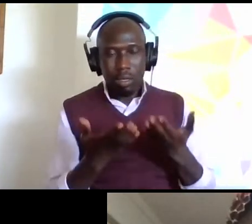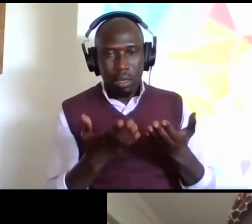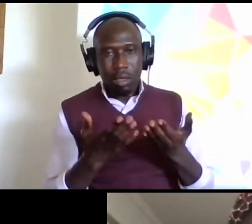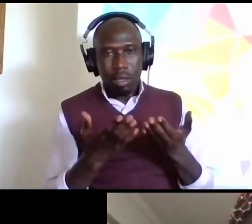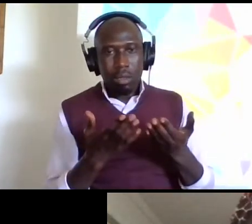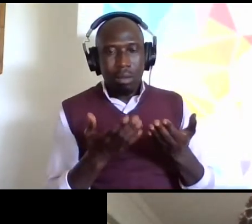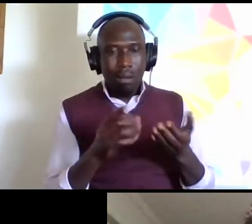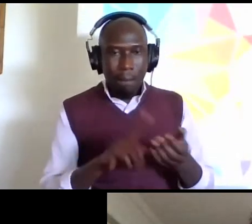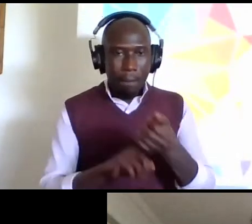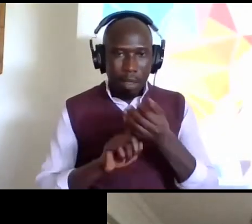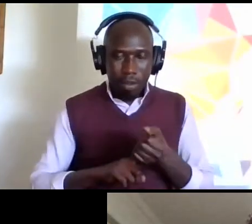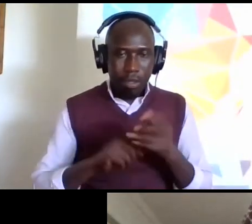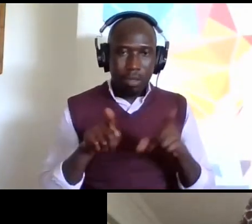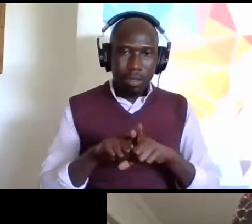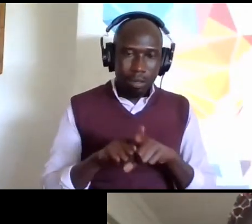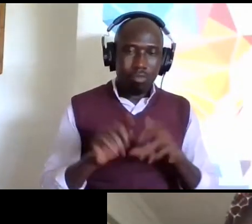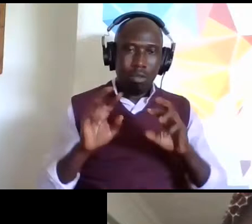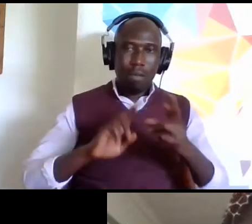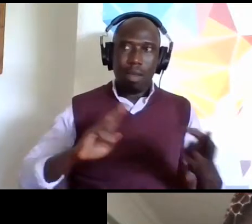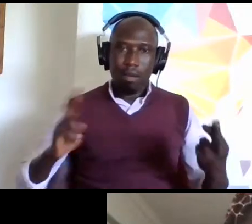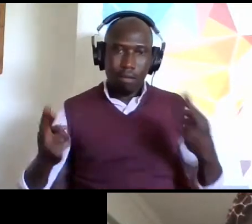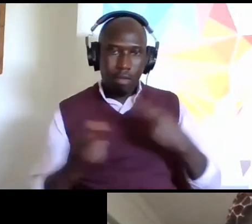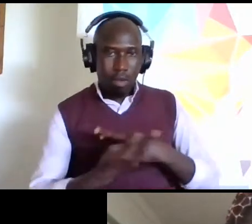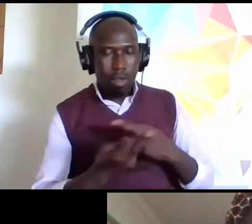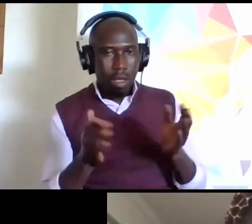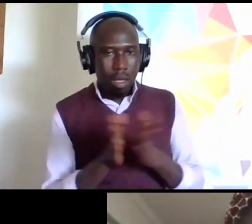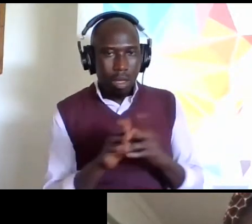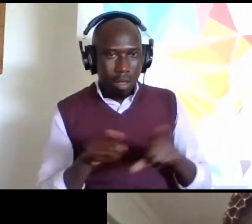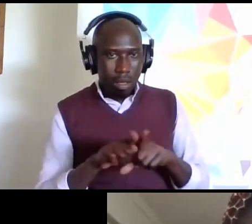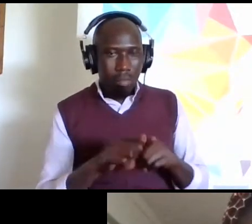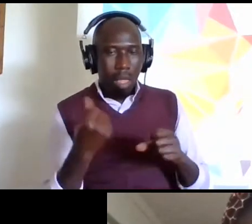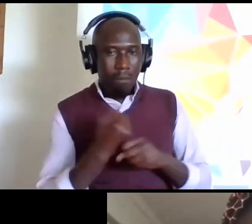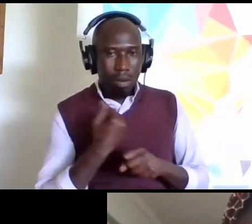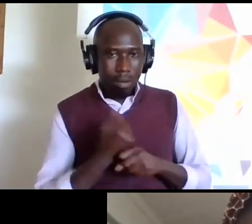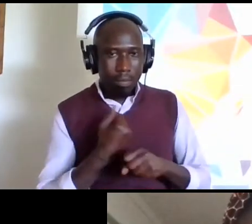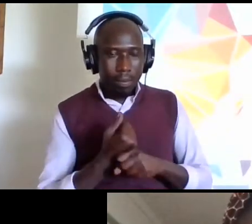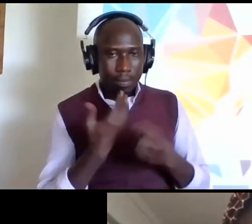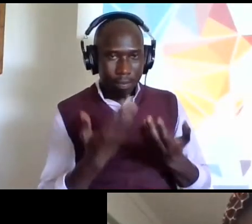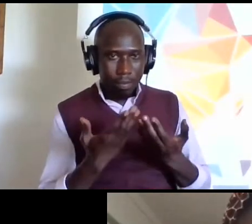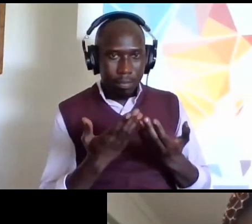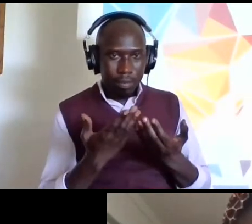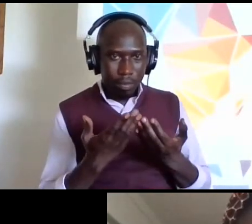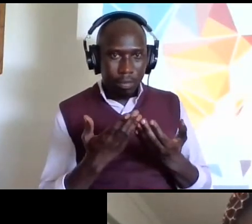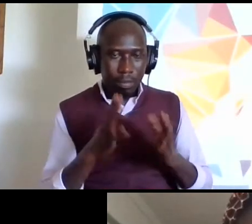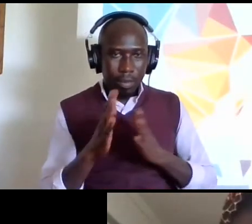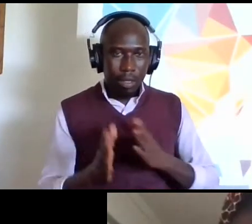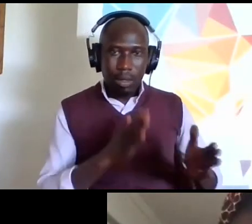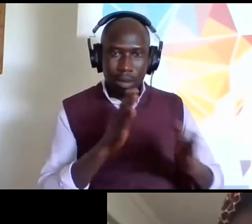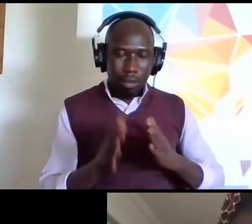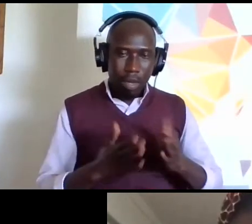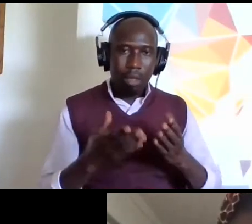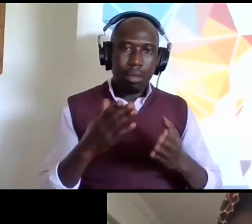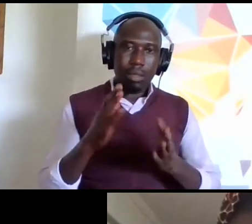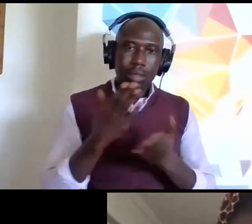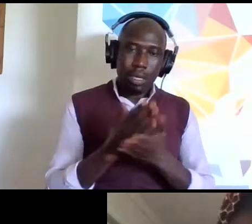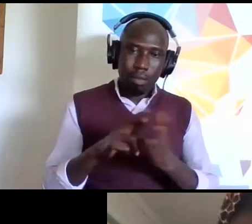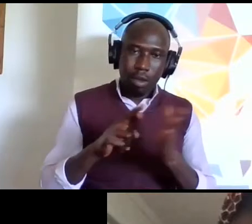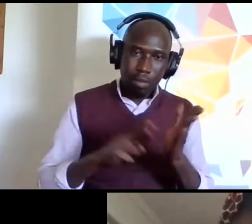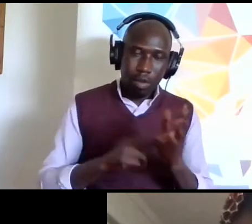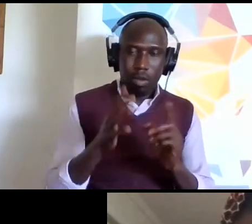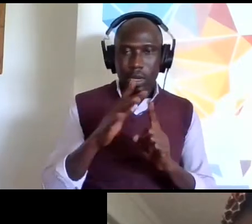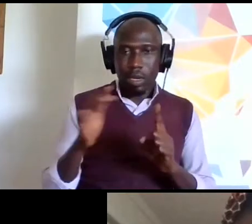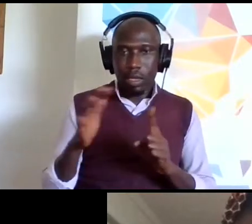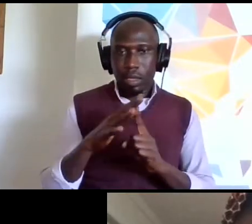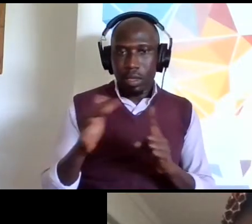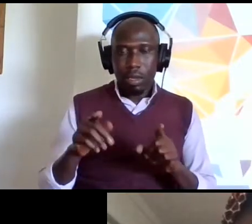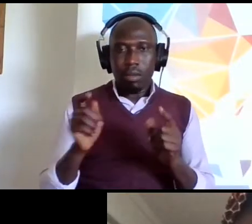the benefits of the tech revolution. And I've done or co-authored papers and reports on digital identity,